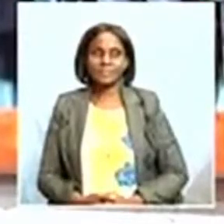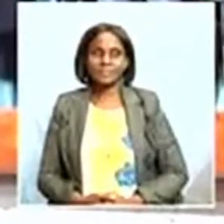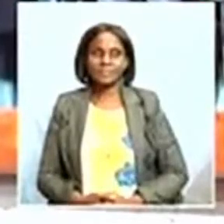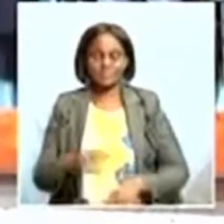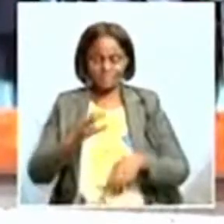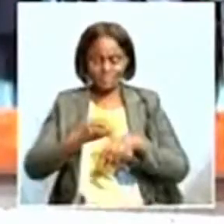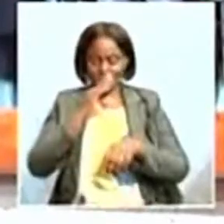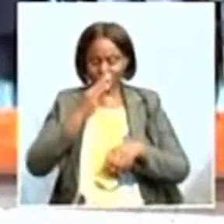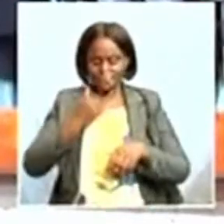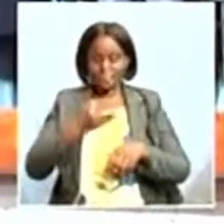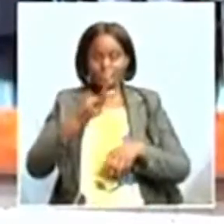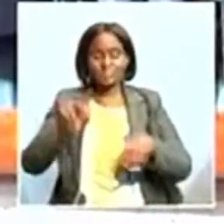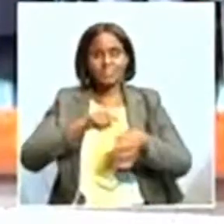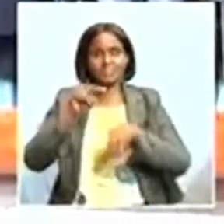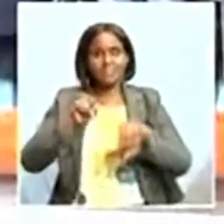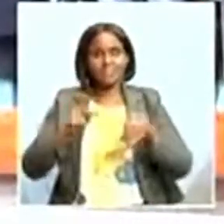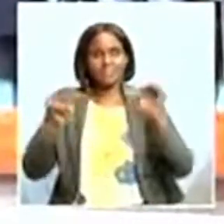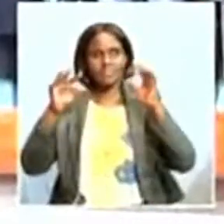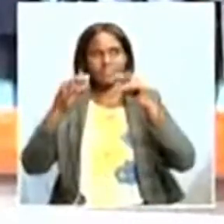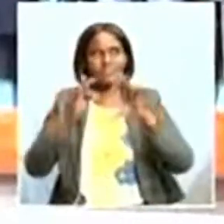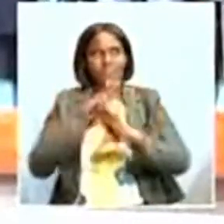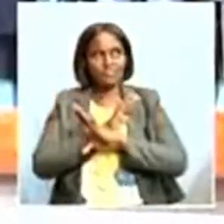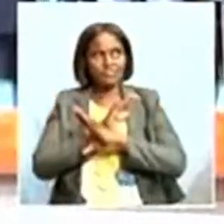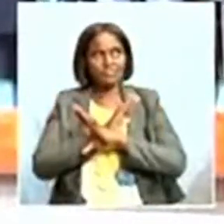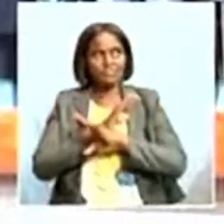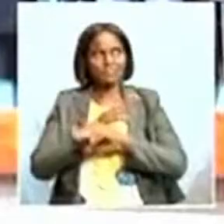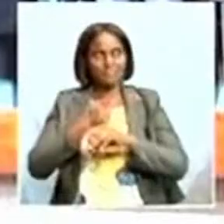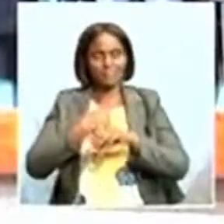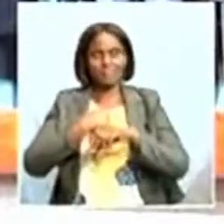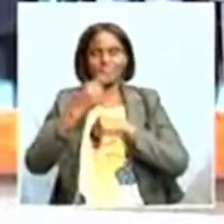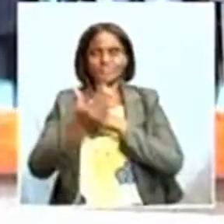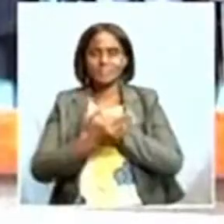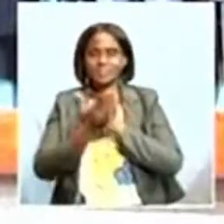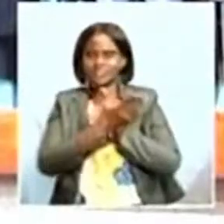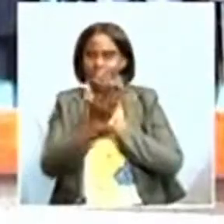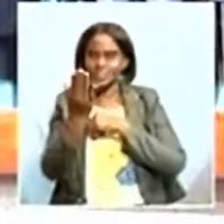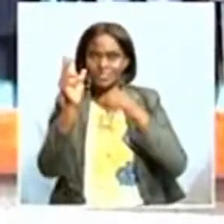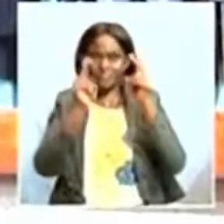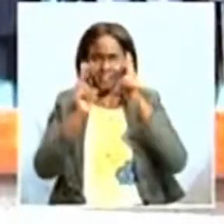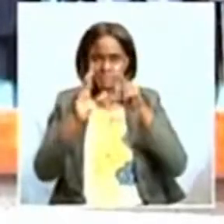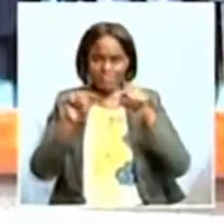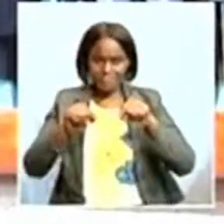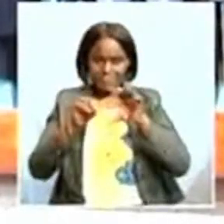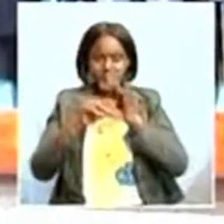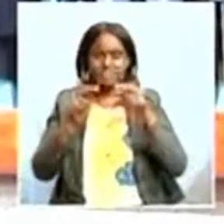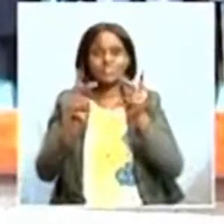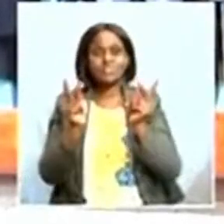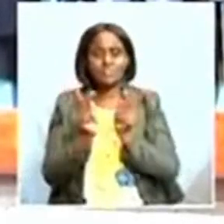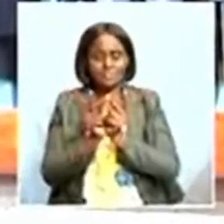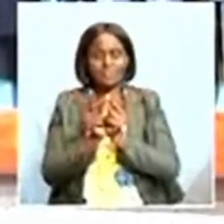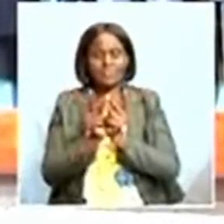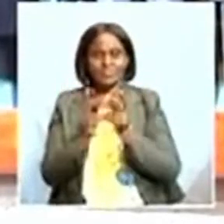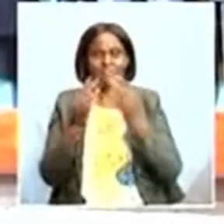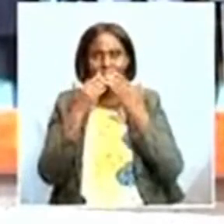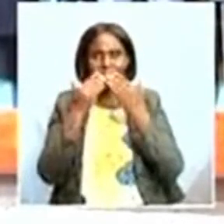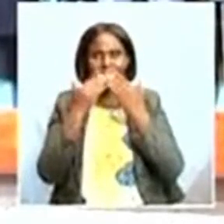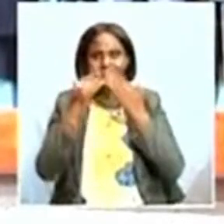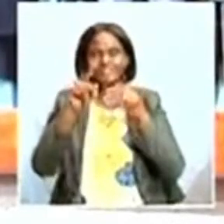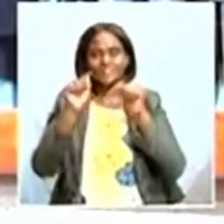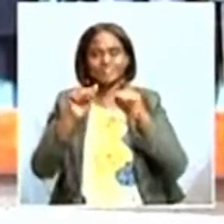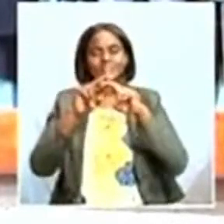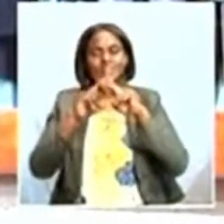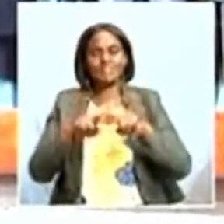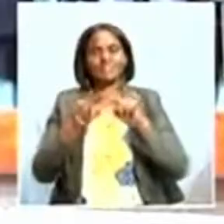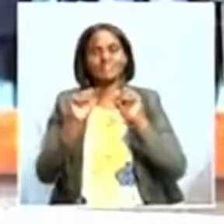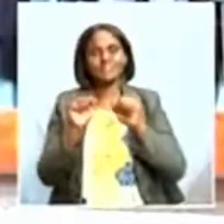On behalf of the National Assembly of Zambia, I warmly welcome our visitors in our midst. I thank you. You may take